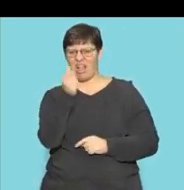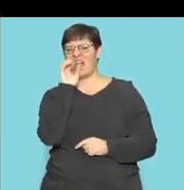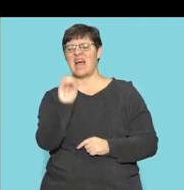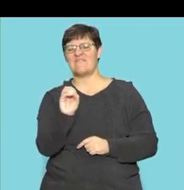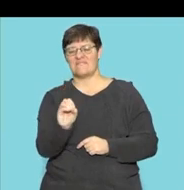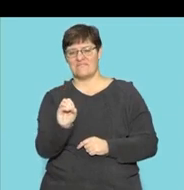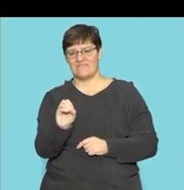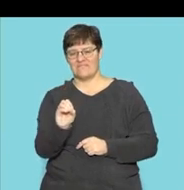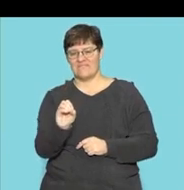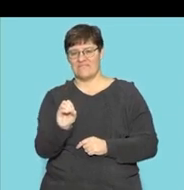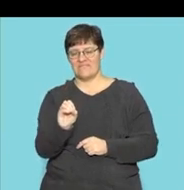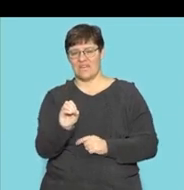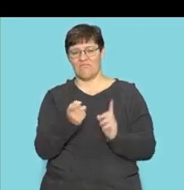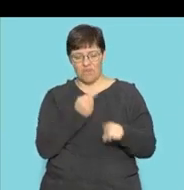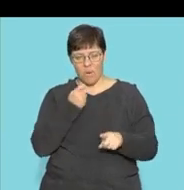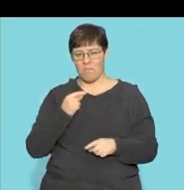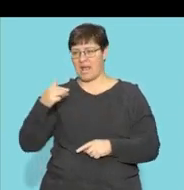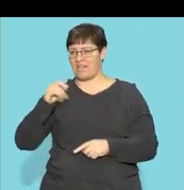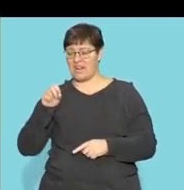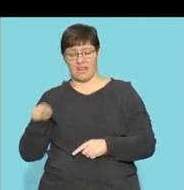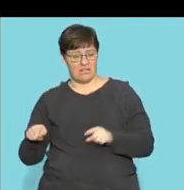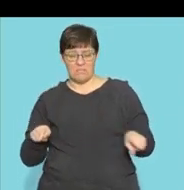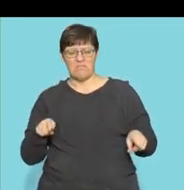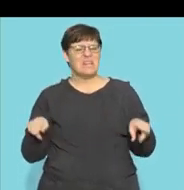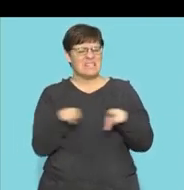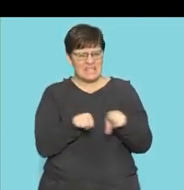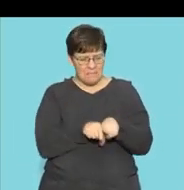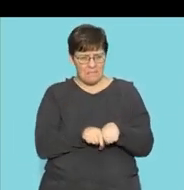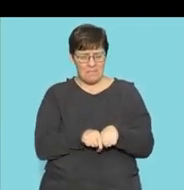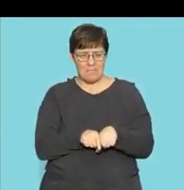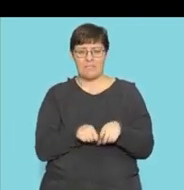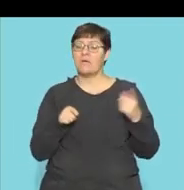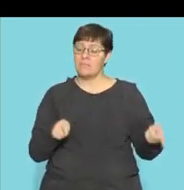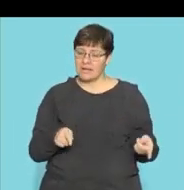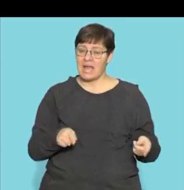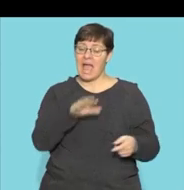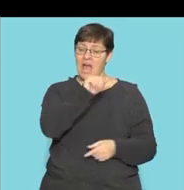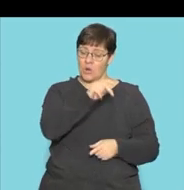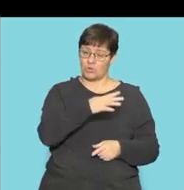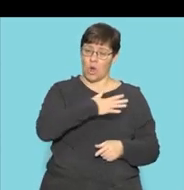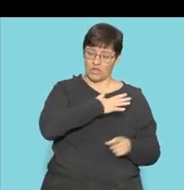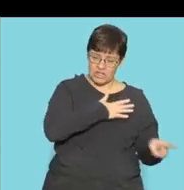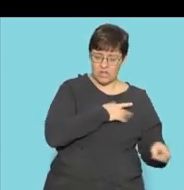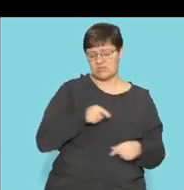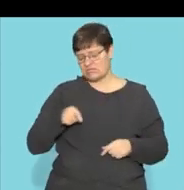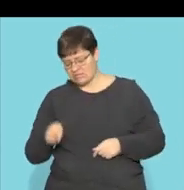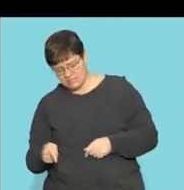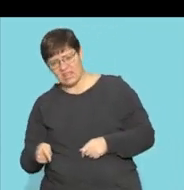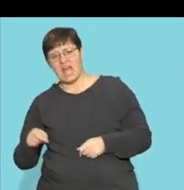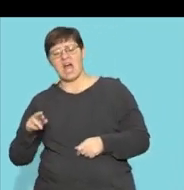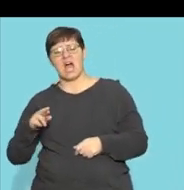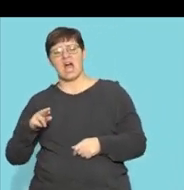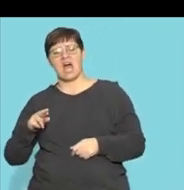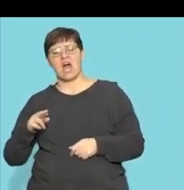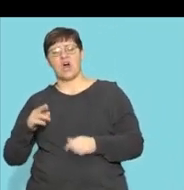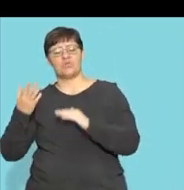something slightly different to the galvanic cell, which was exactly the same in the sense that the anode was oxidation and